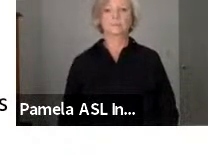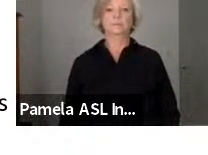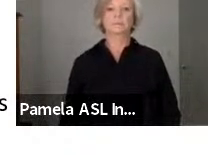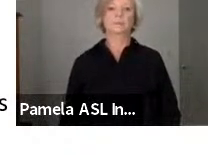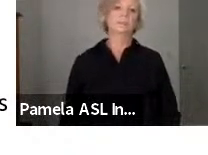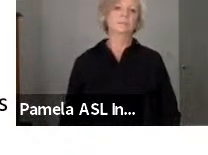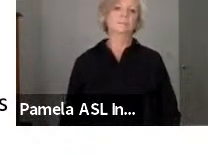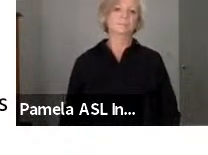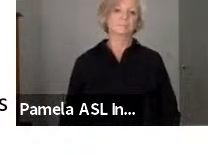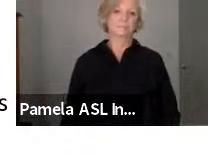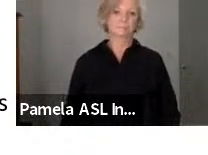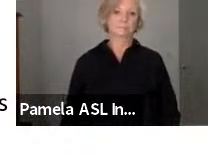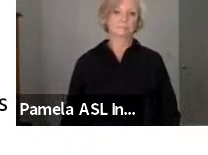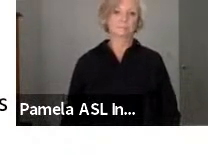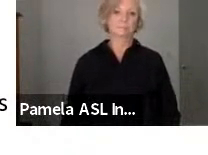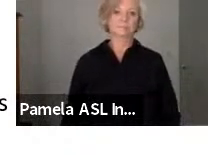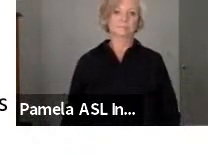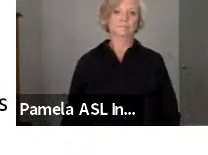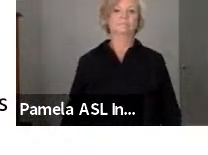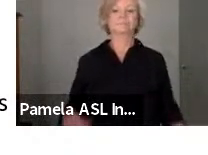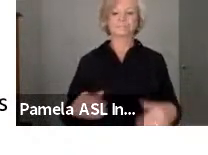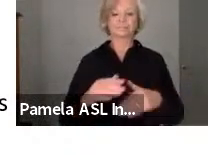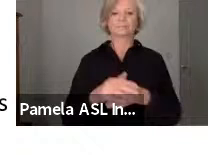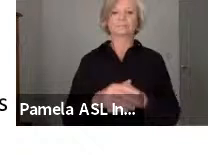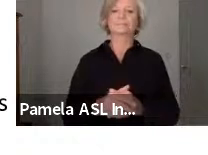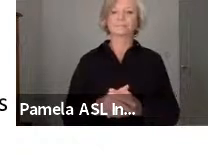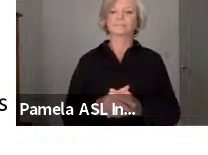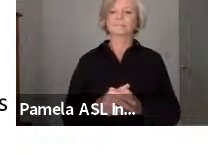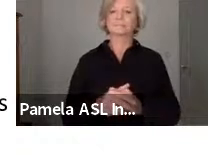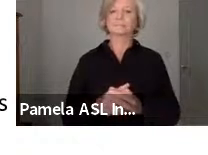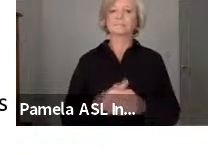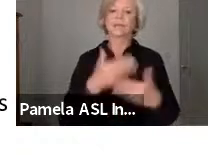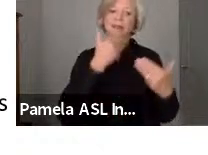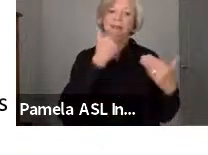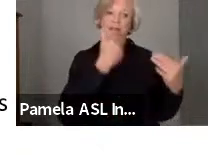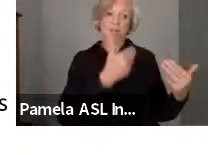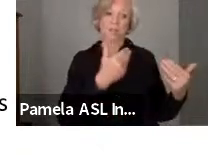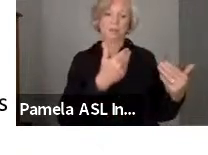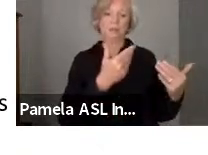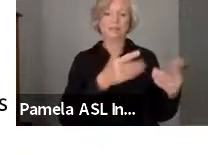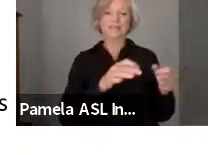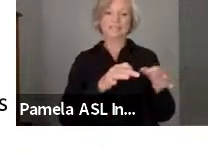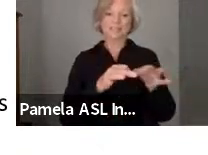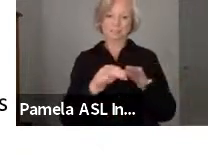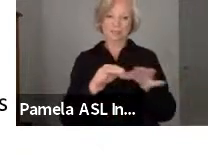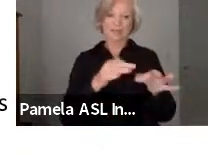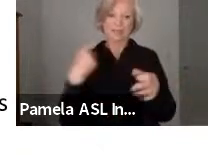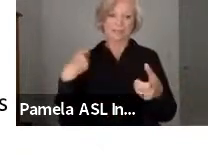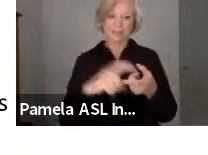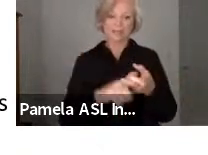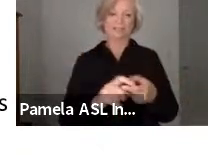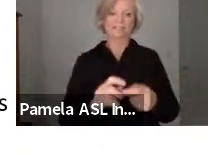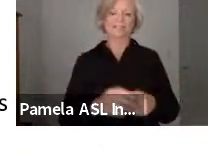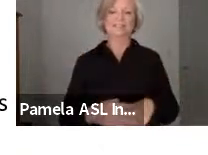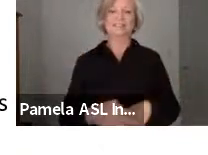también hagan clic en el canal de inglés. Thank you. I will hit start.